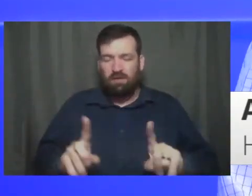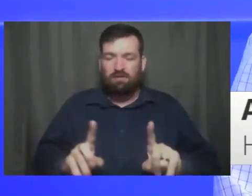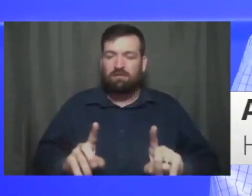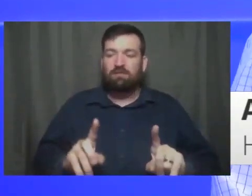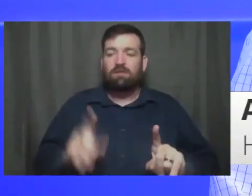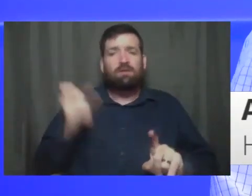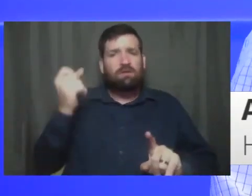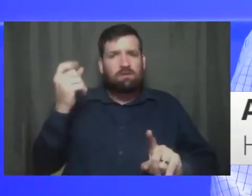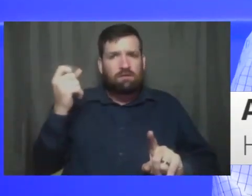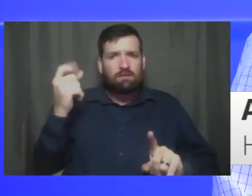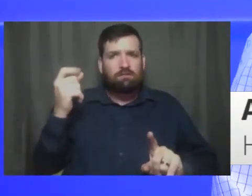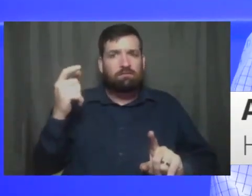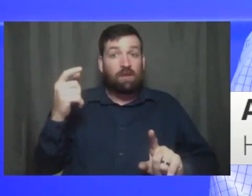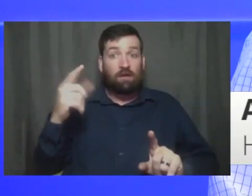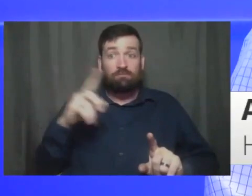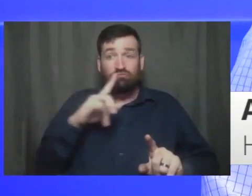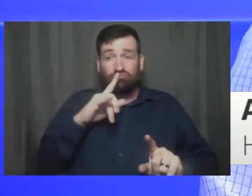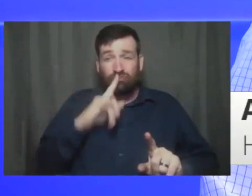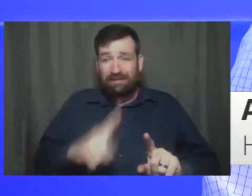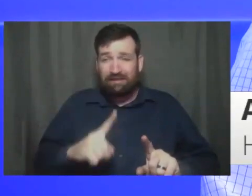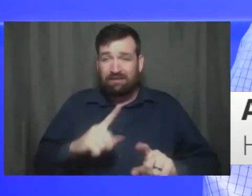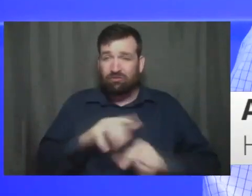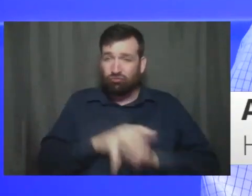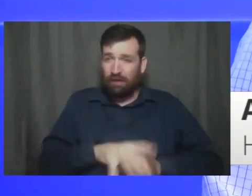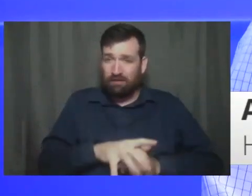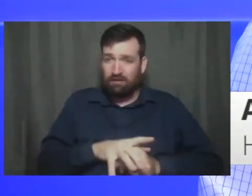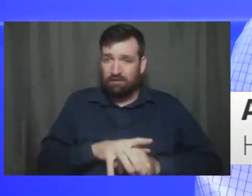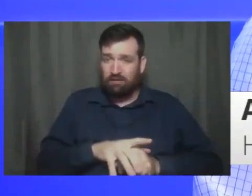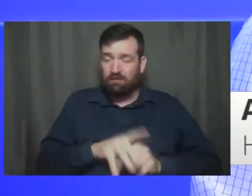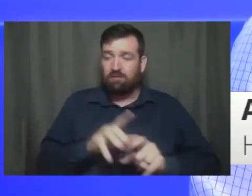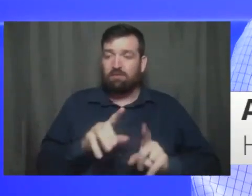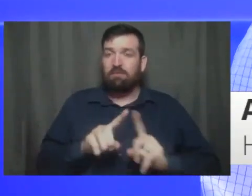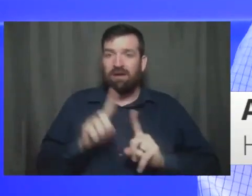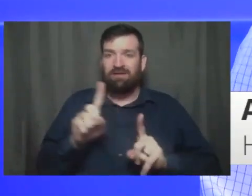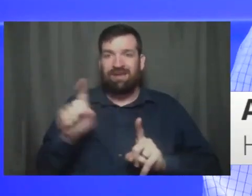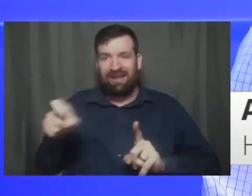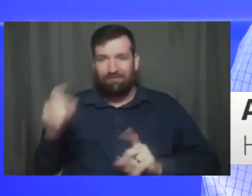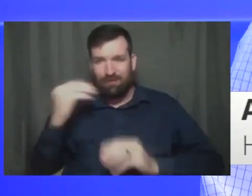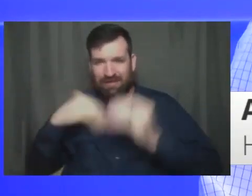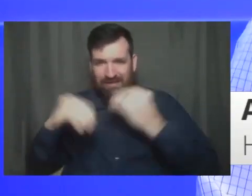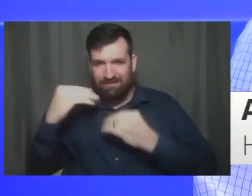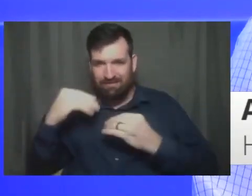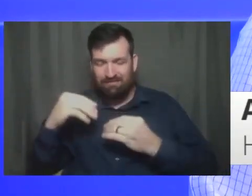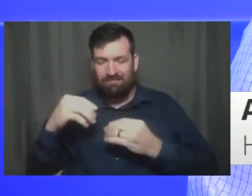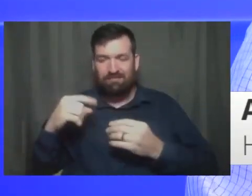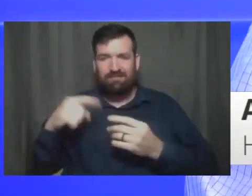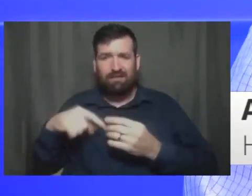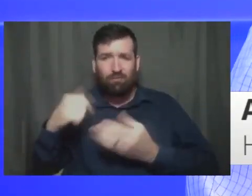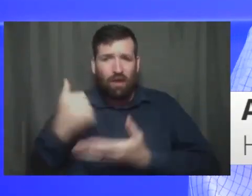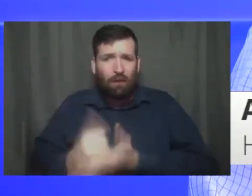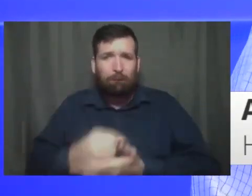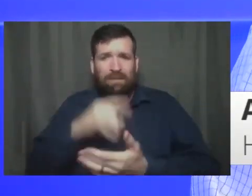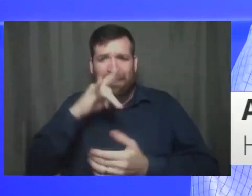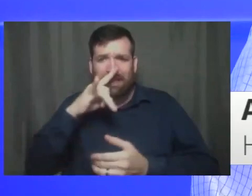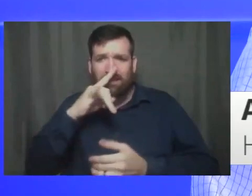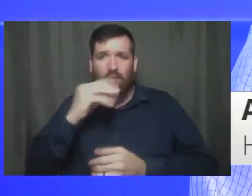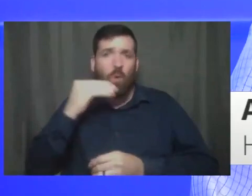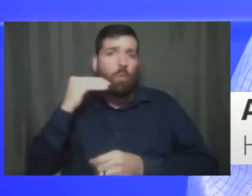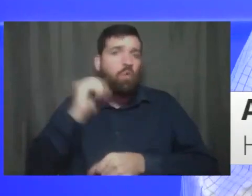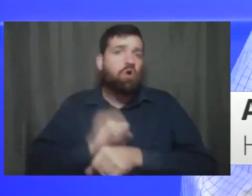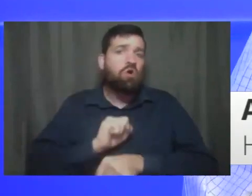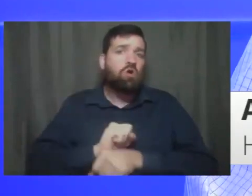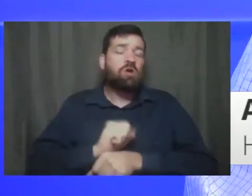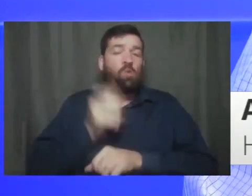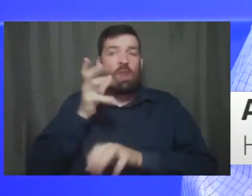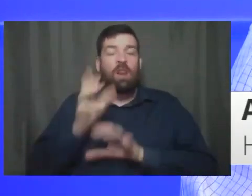okay, I am really stressed about this thing at work, but I have to eat, or I have to help my kid with their homework. So I'm going to put it on the shelf for now, and